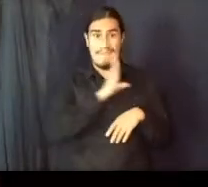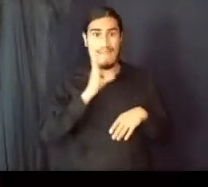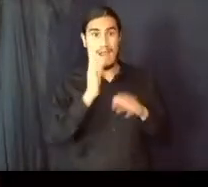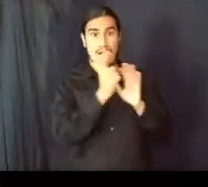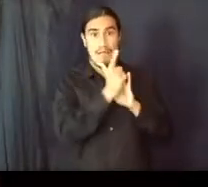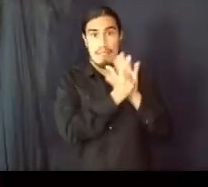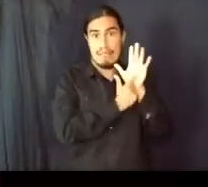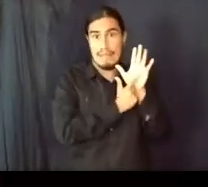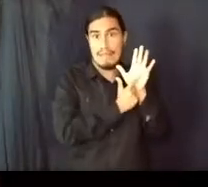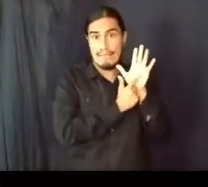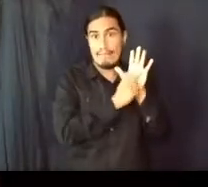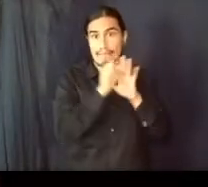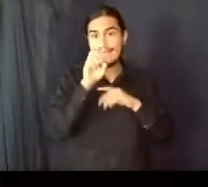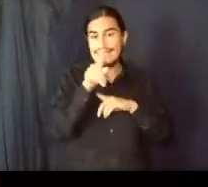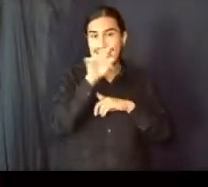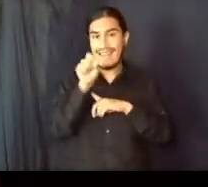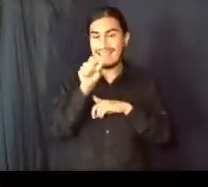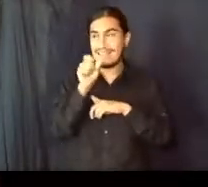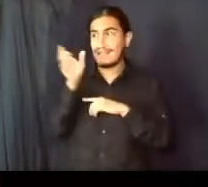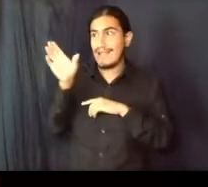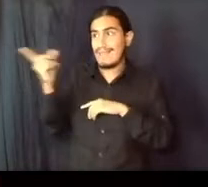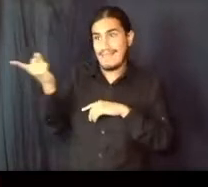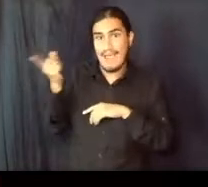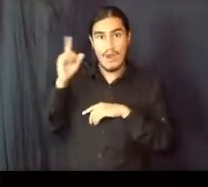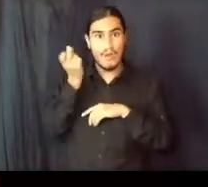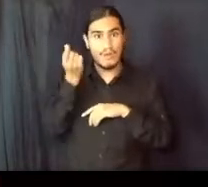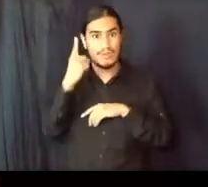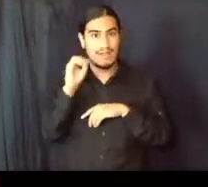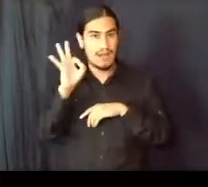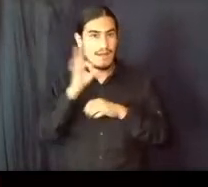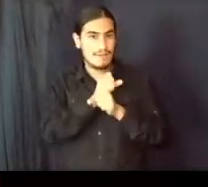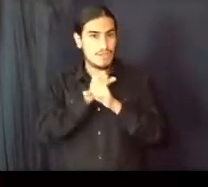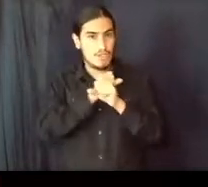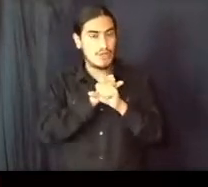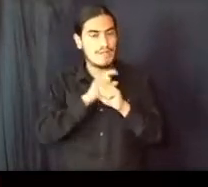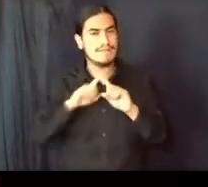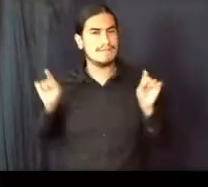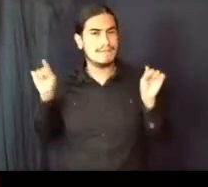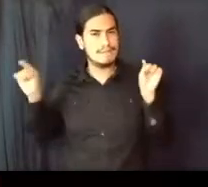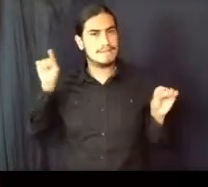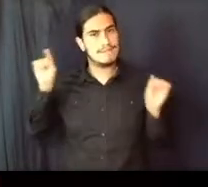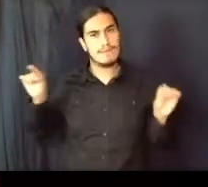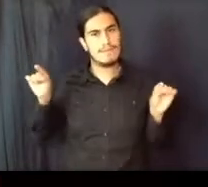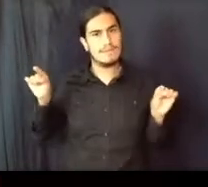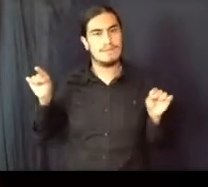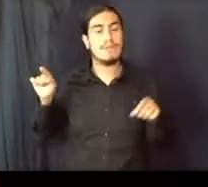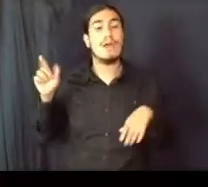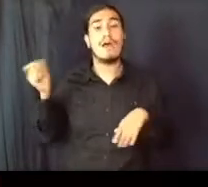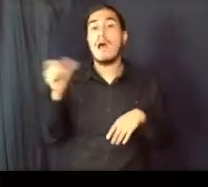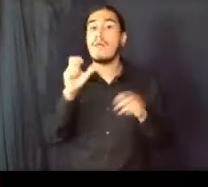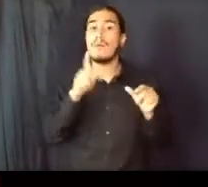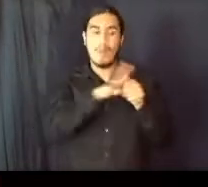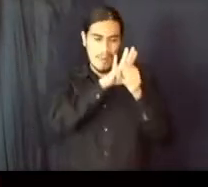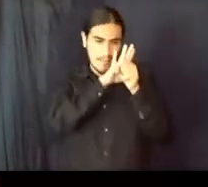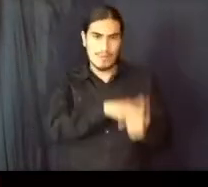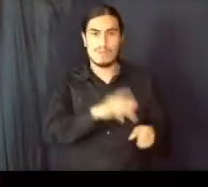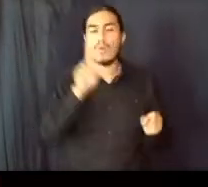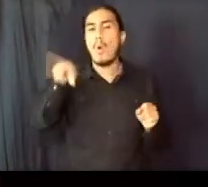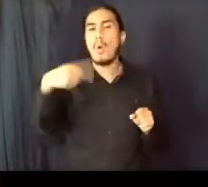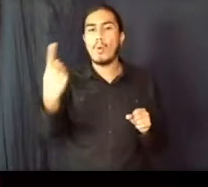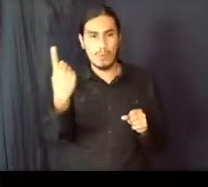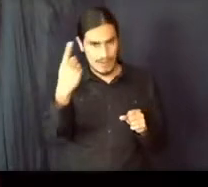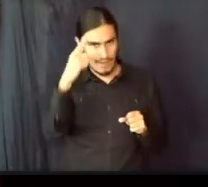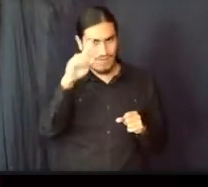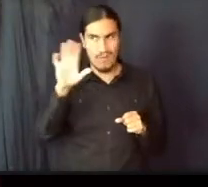and security. Others, or othered, are oppressed exactly on the basis of this